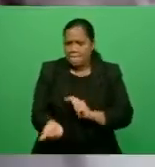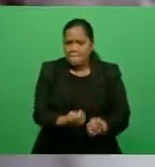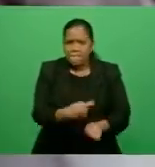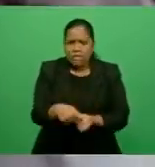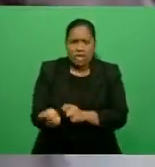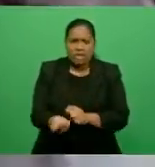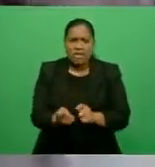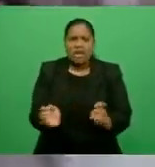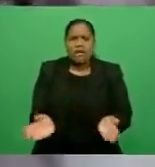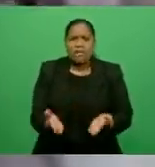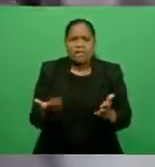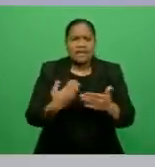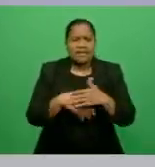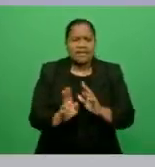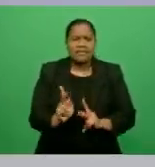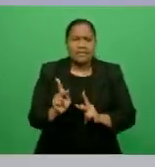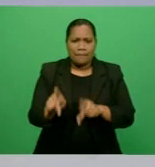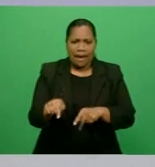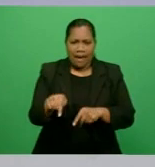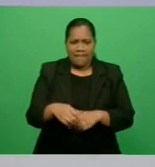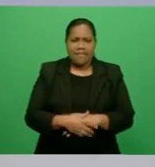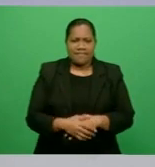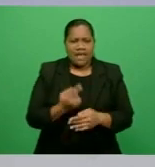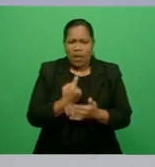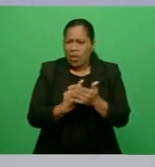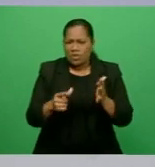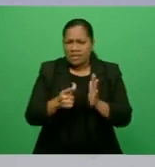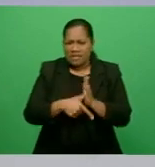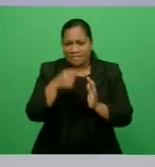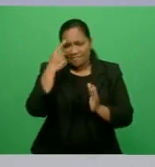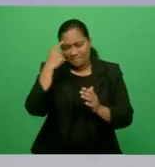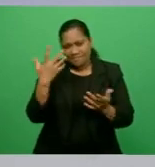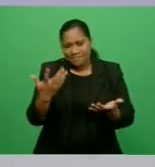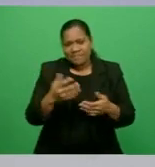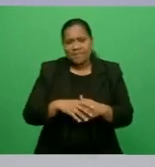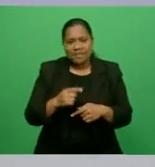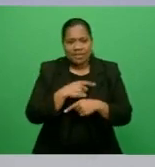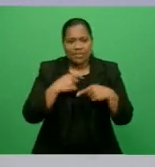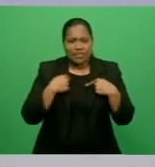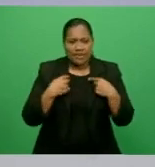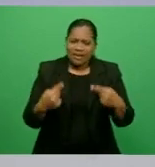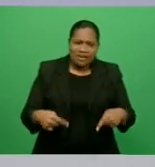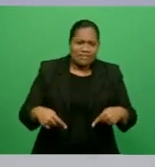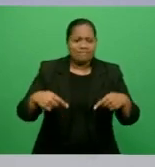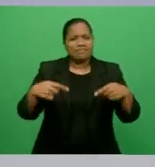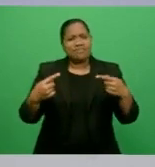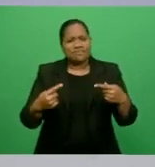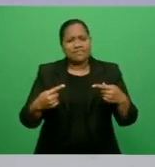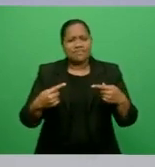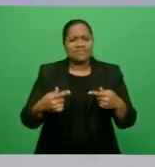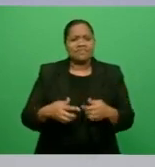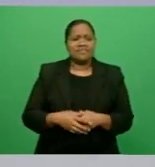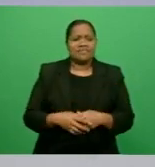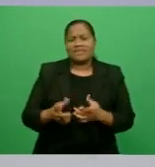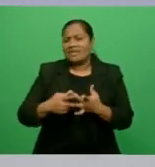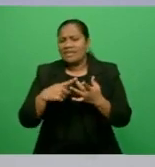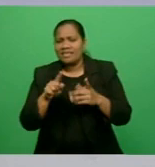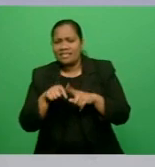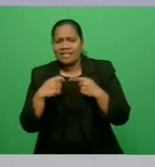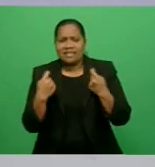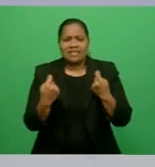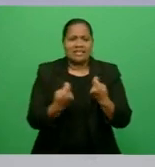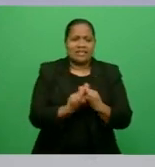Super Park, the only time I think, and we played against the service team, our